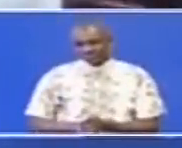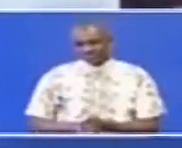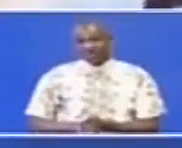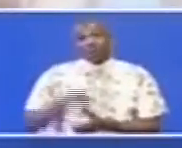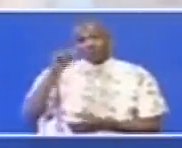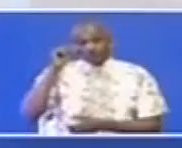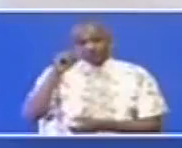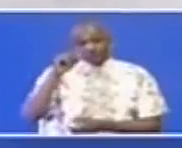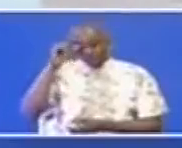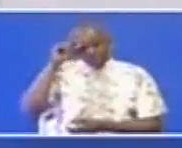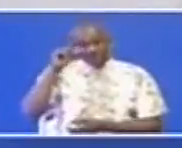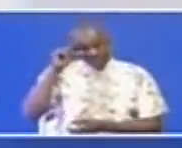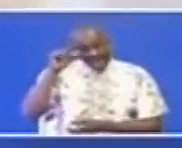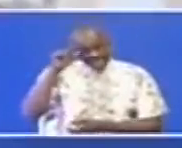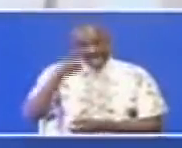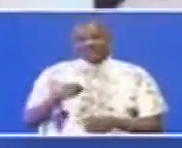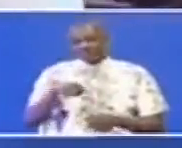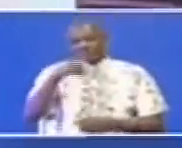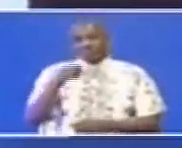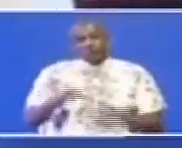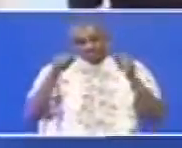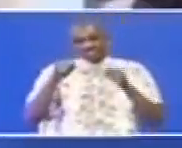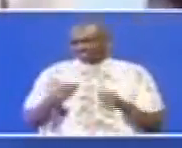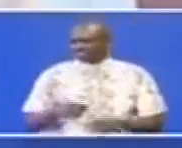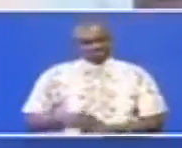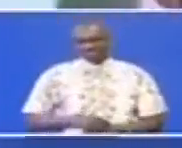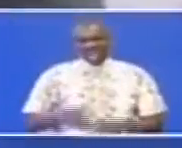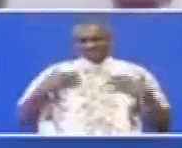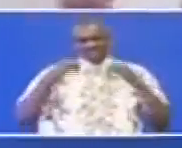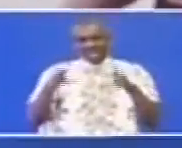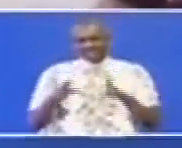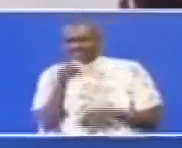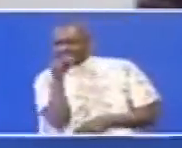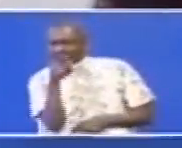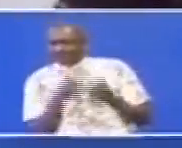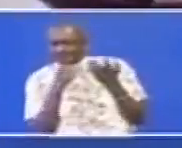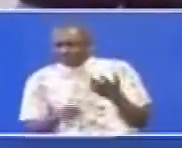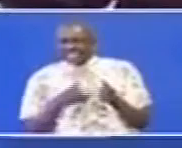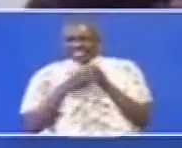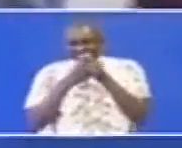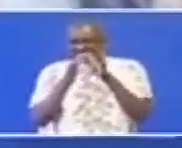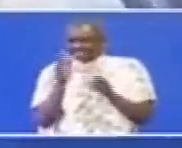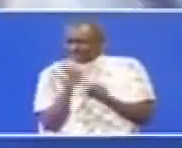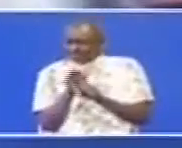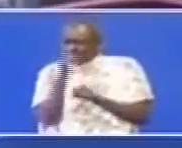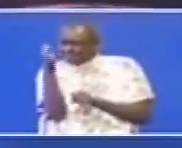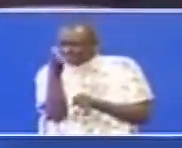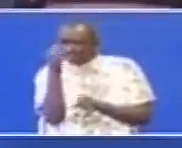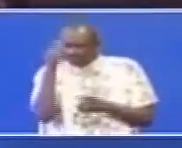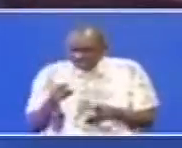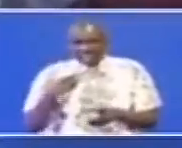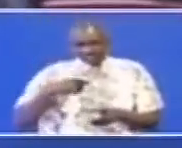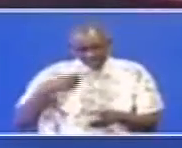The Mombasa boss was clearly not in the mood. Something that prompted leaders present to intervene and